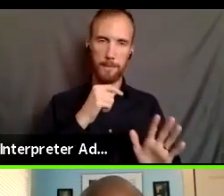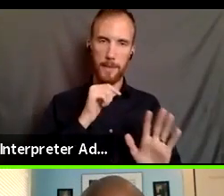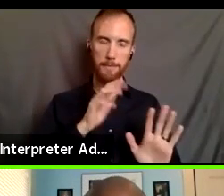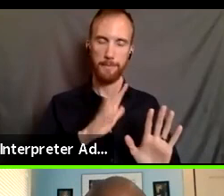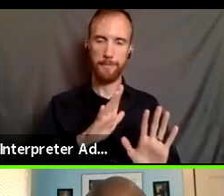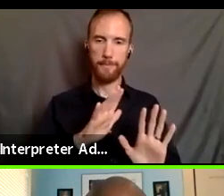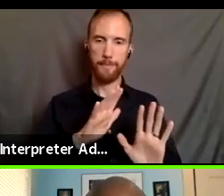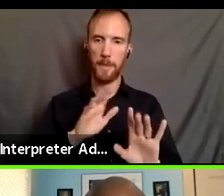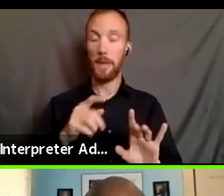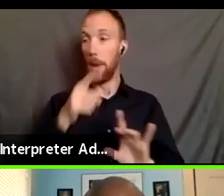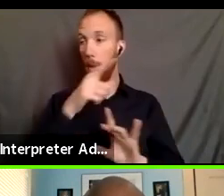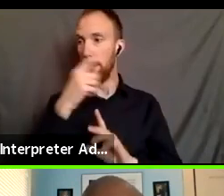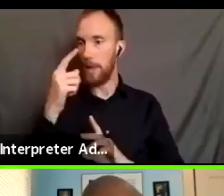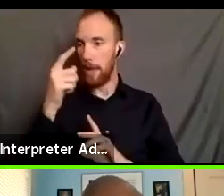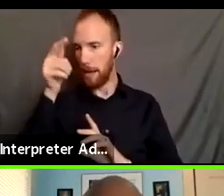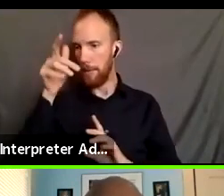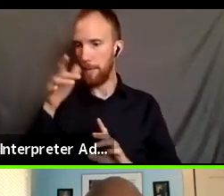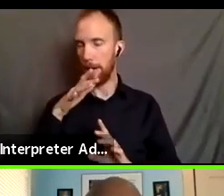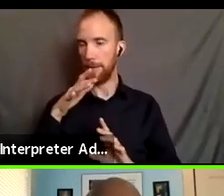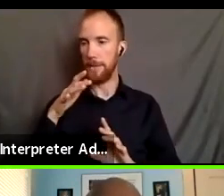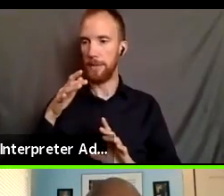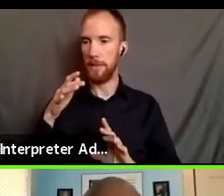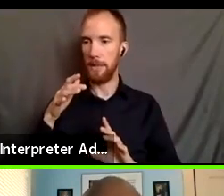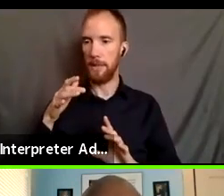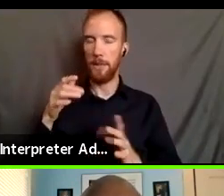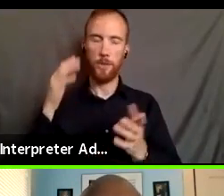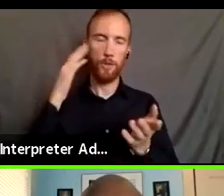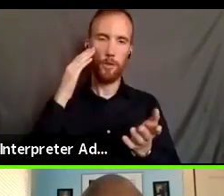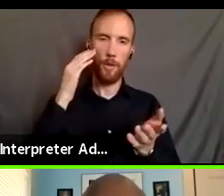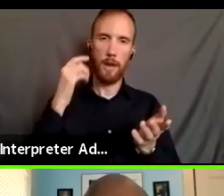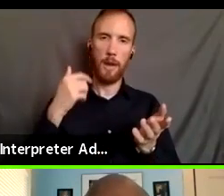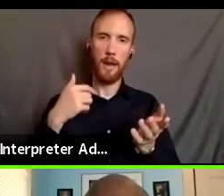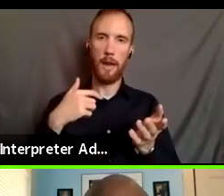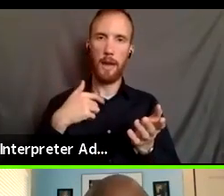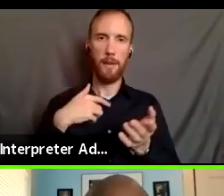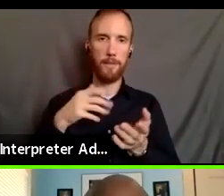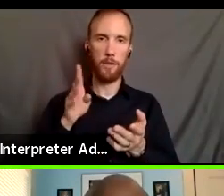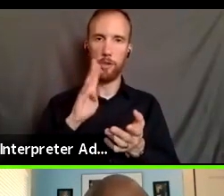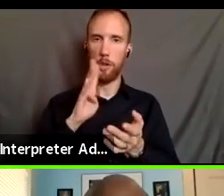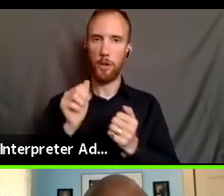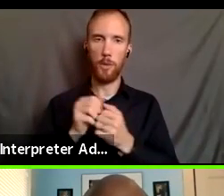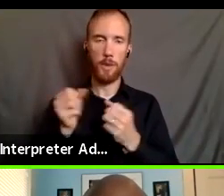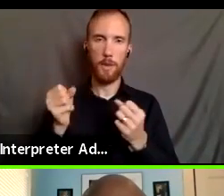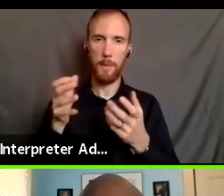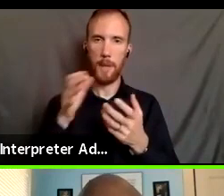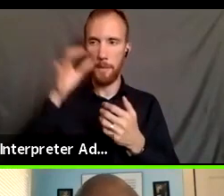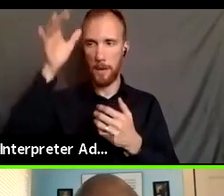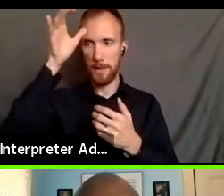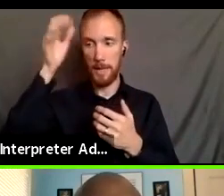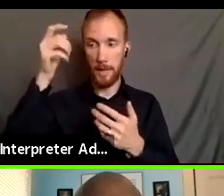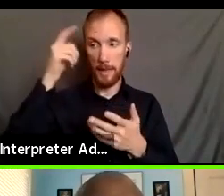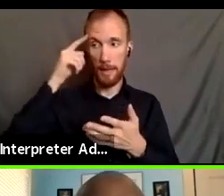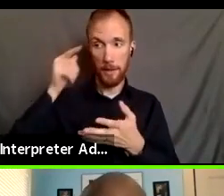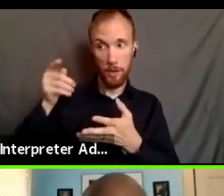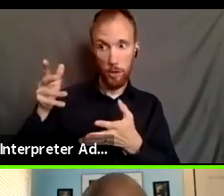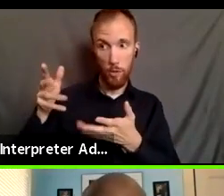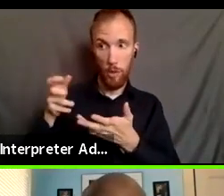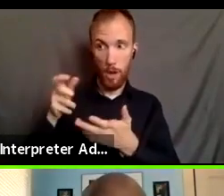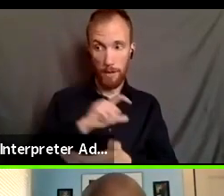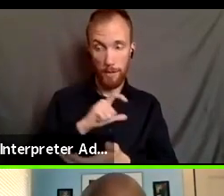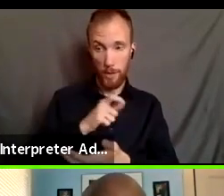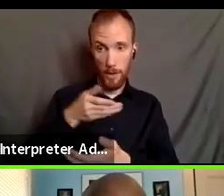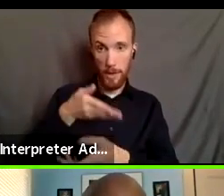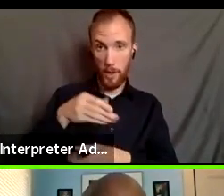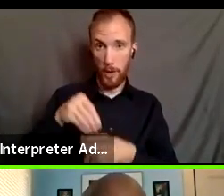any of us want i i talk to almost every you know not the parents i talk to but they want an officer in school no